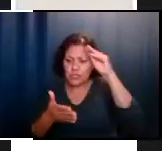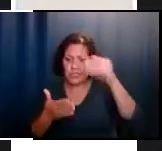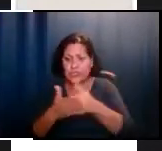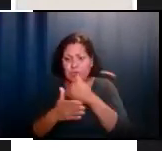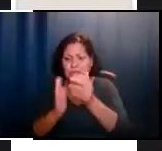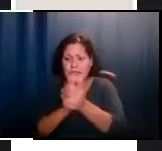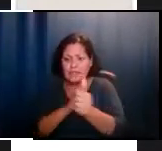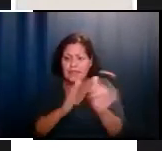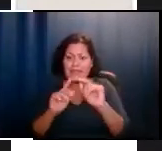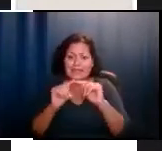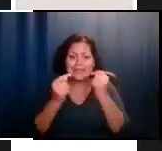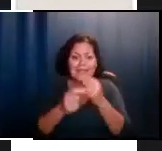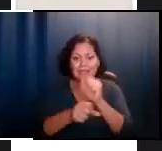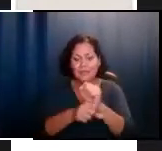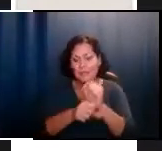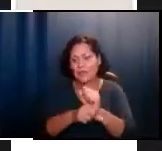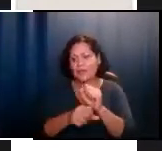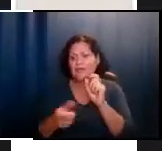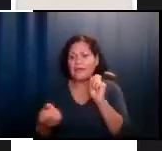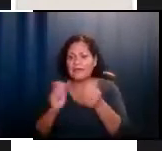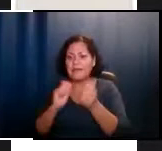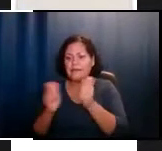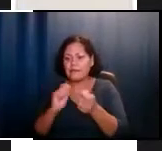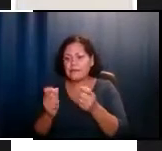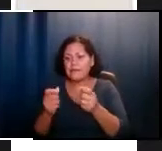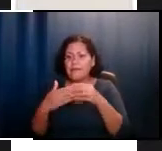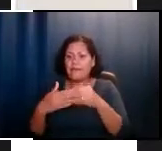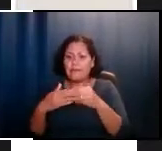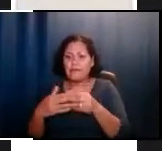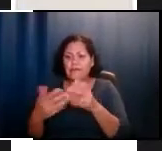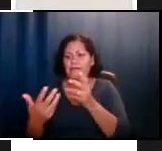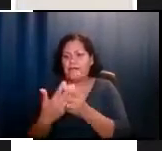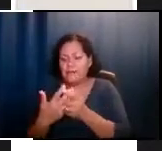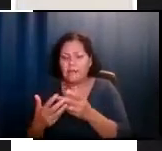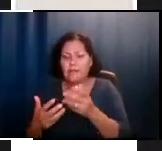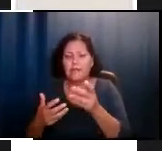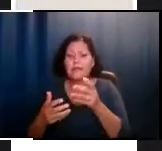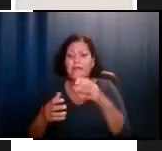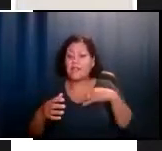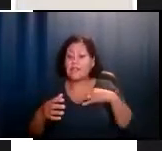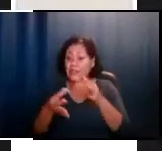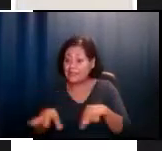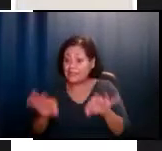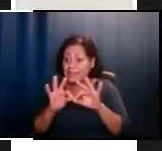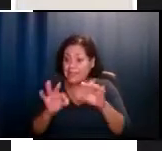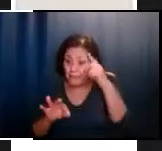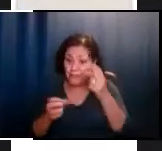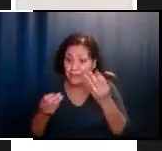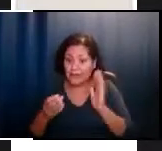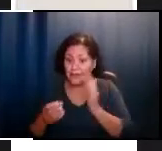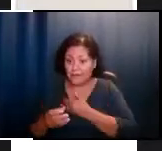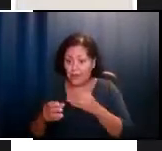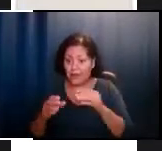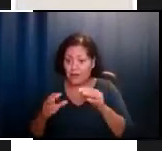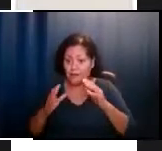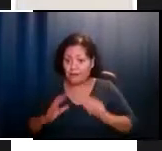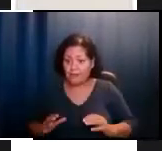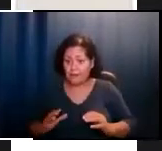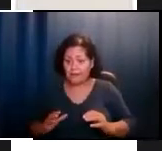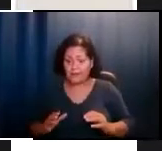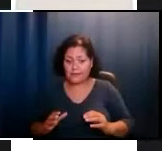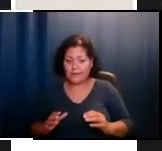dependability, adaptability. So volunteering is key for a lot of our clients because